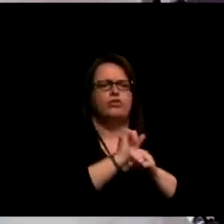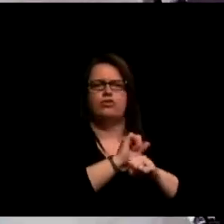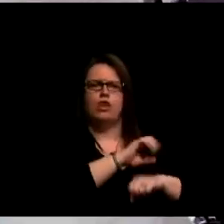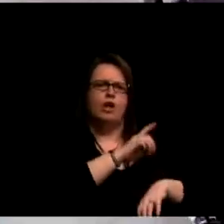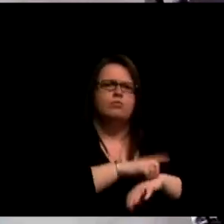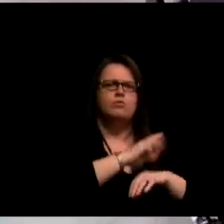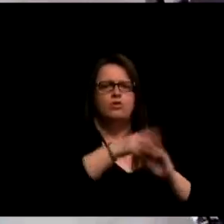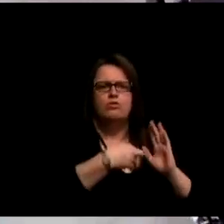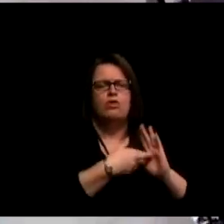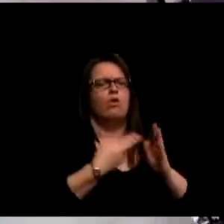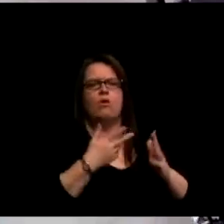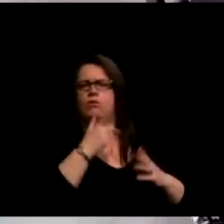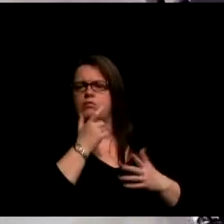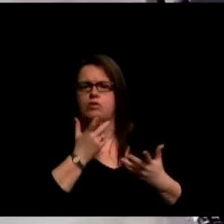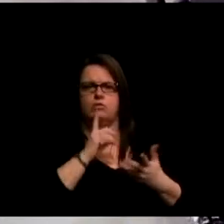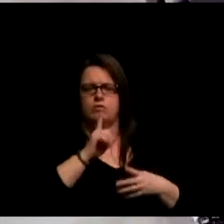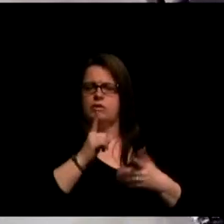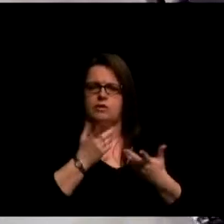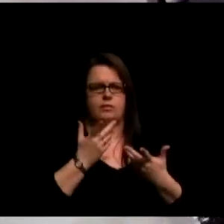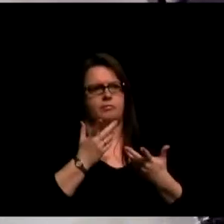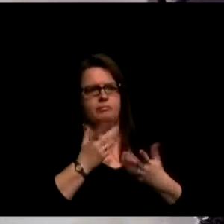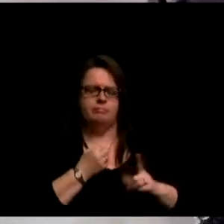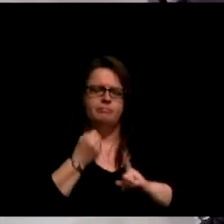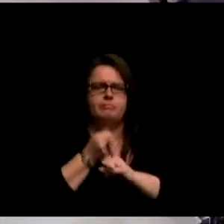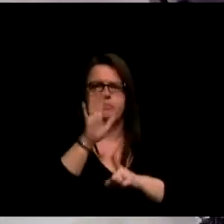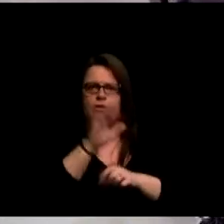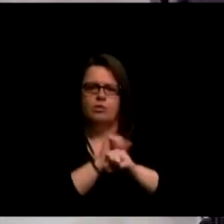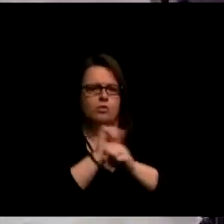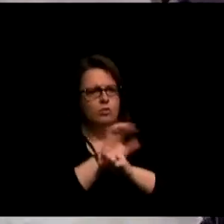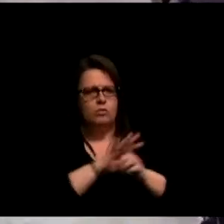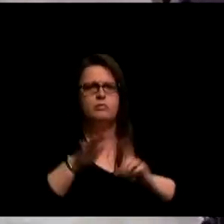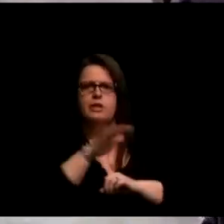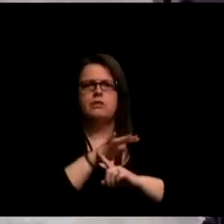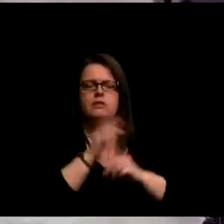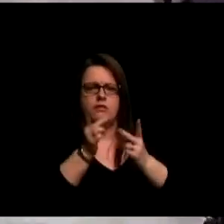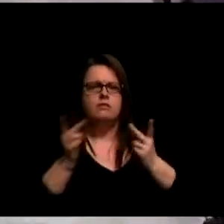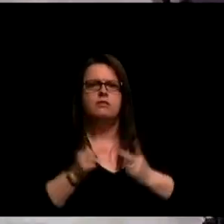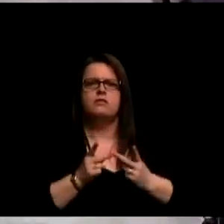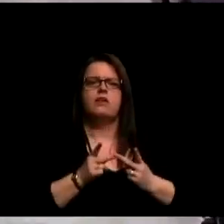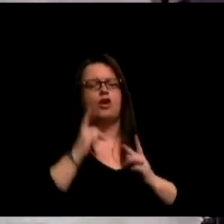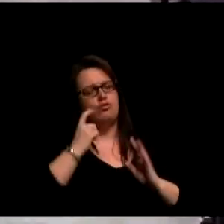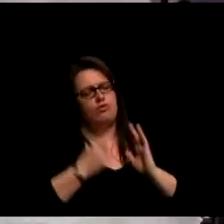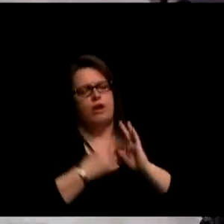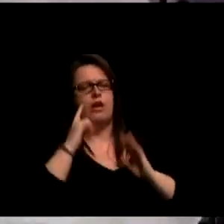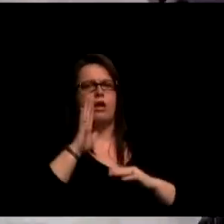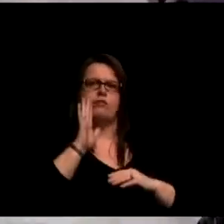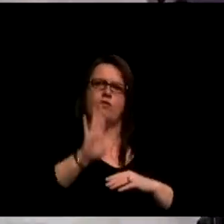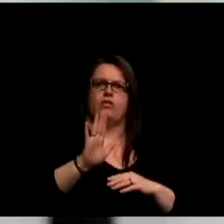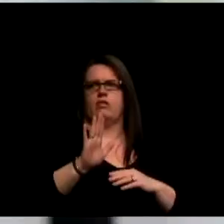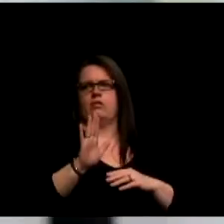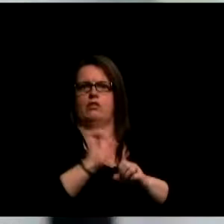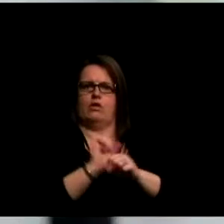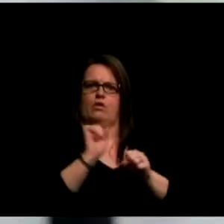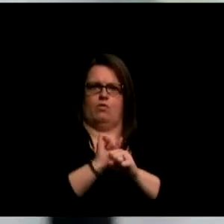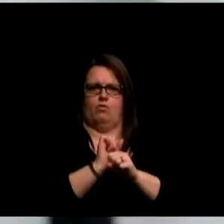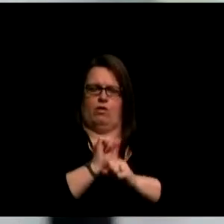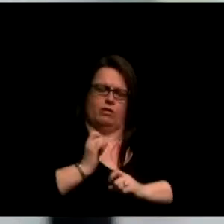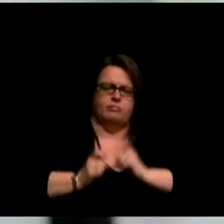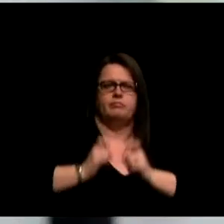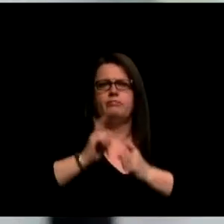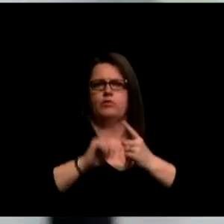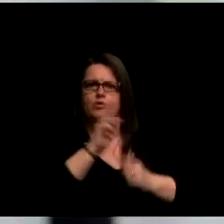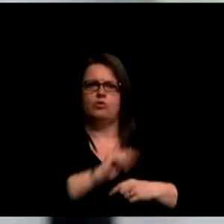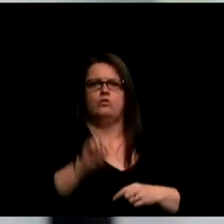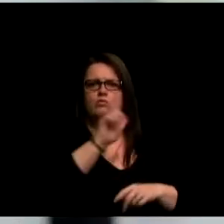difference in the workplace, and just to be recognized for their contribution. It means so much. Just wonderful to see what people